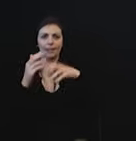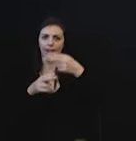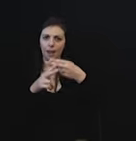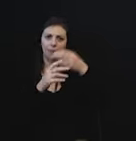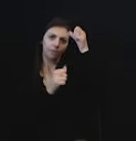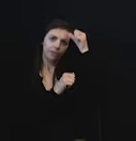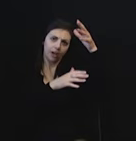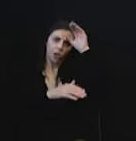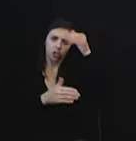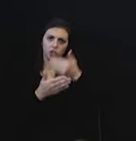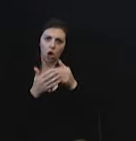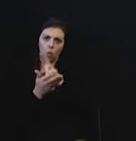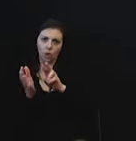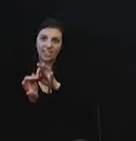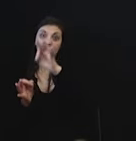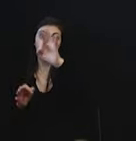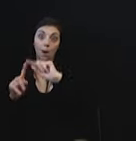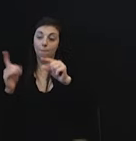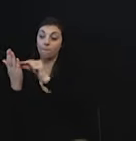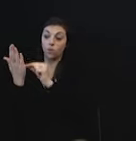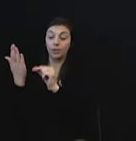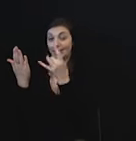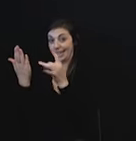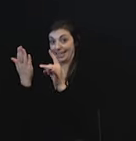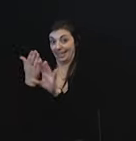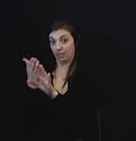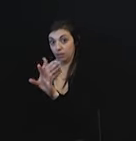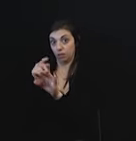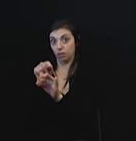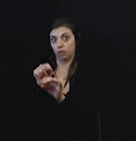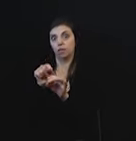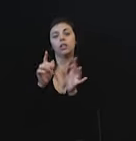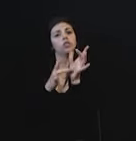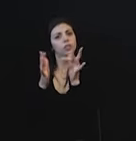of that right before it in verse 18.